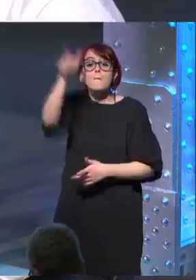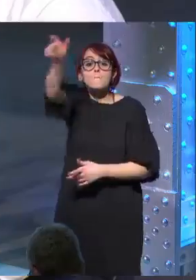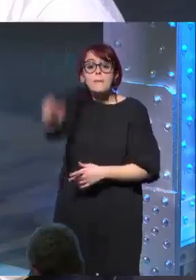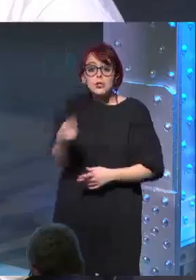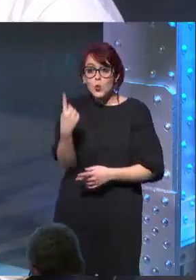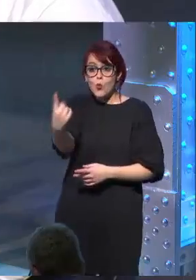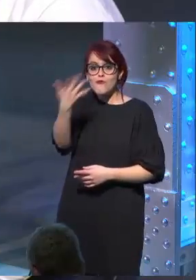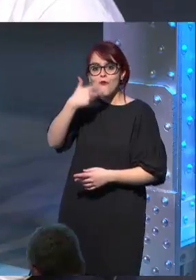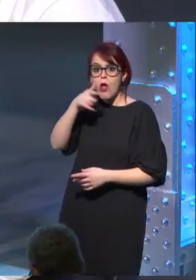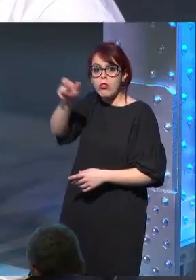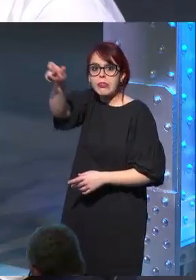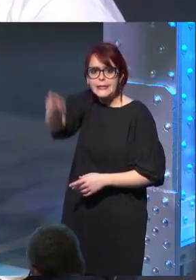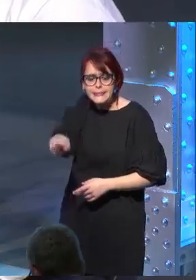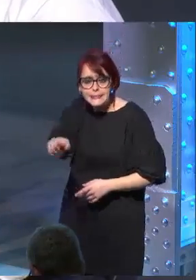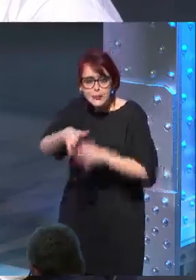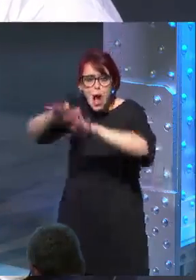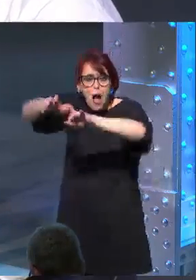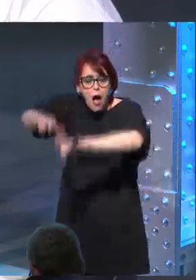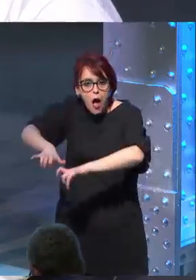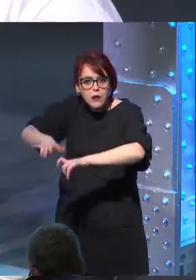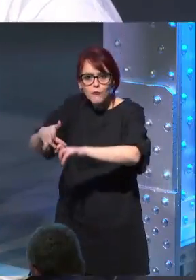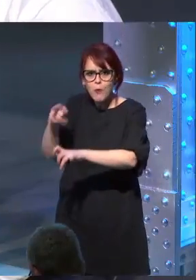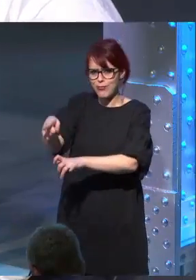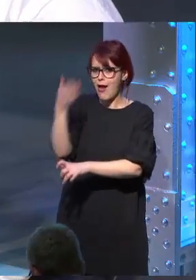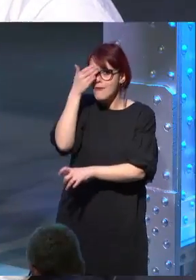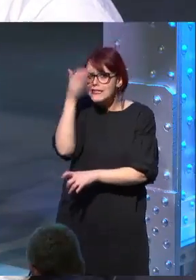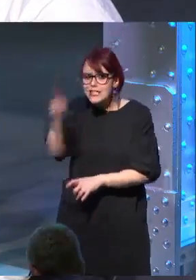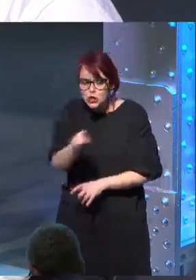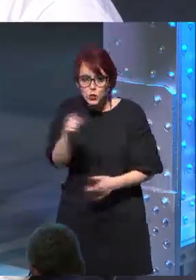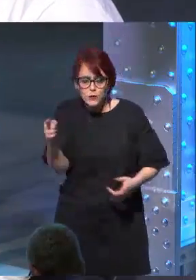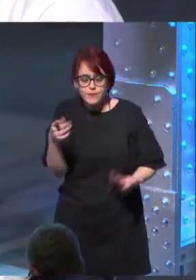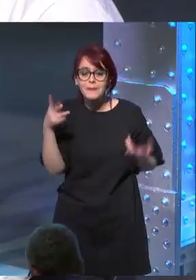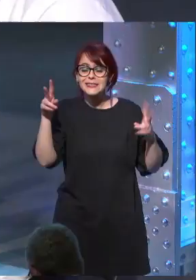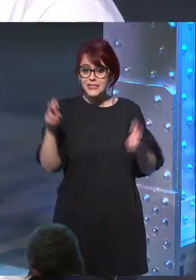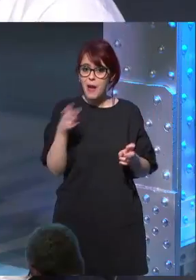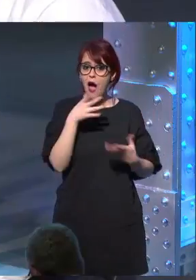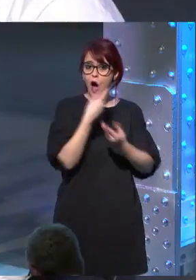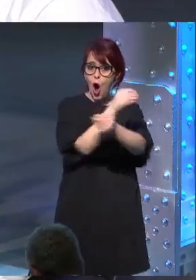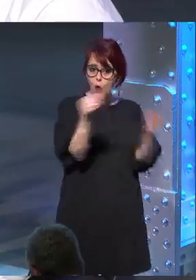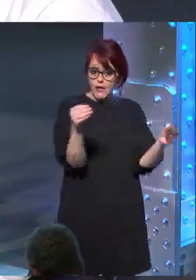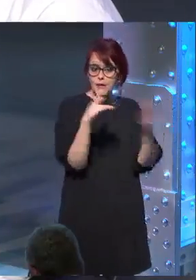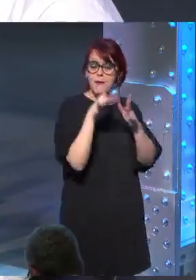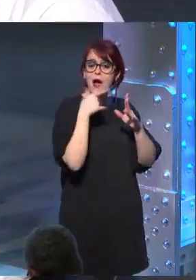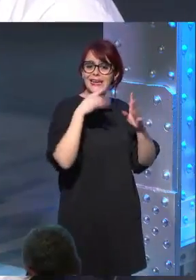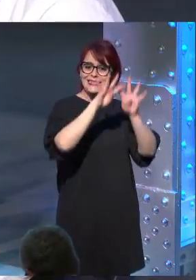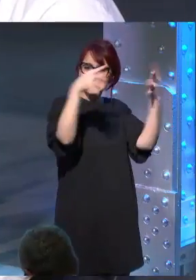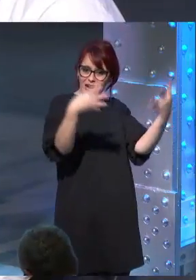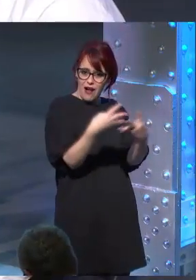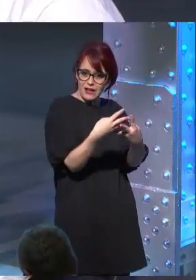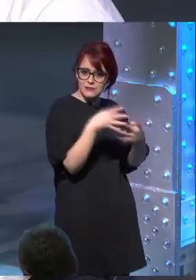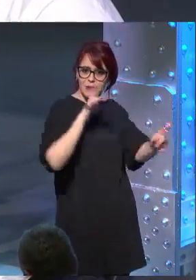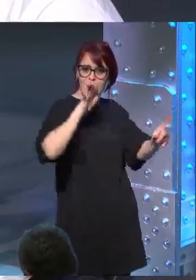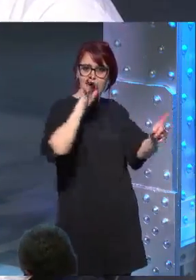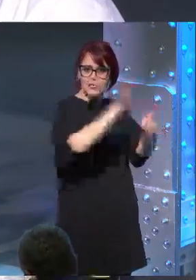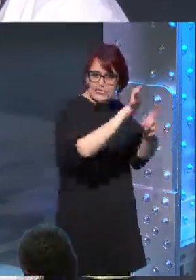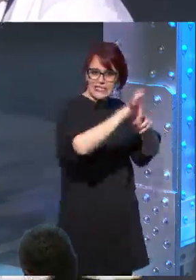news. And because the focus is always goes to the person that you know that is involved in